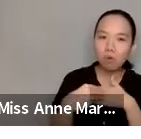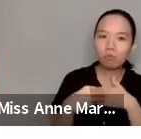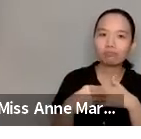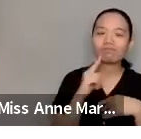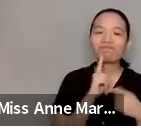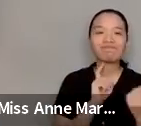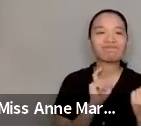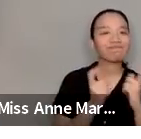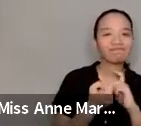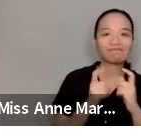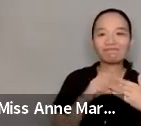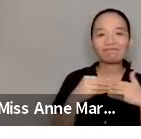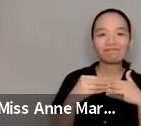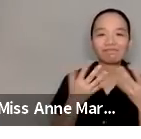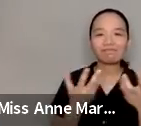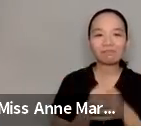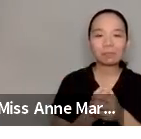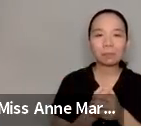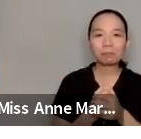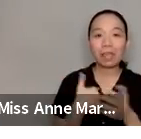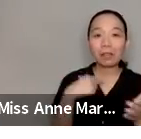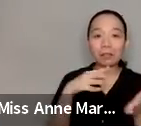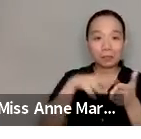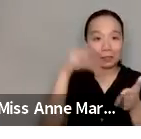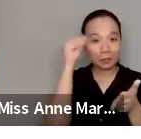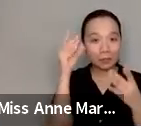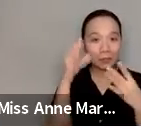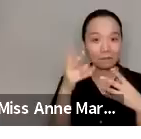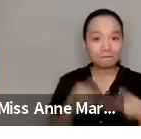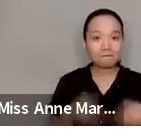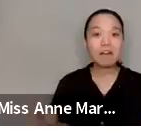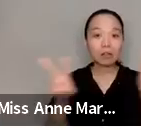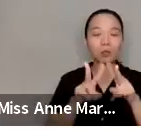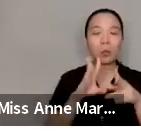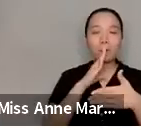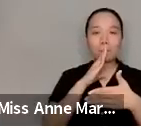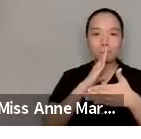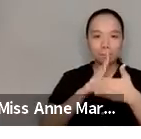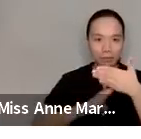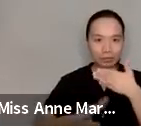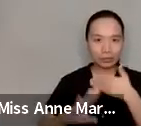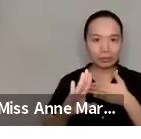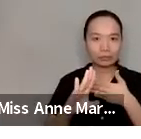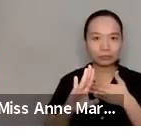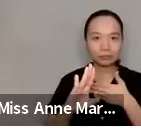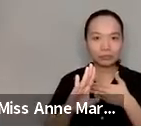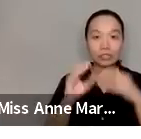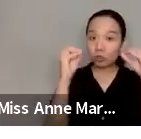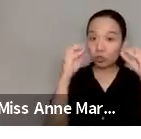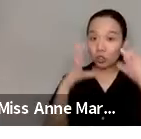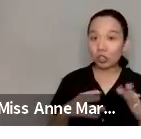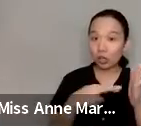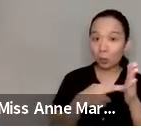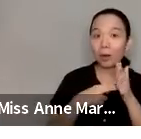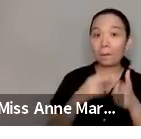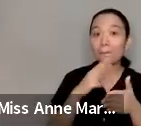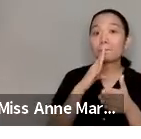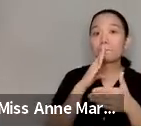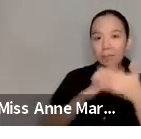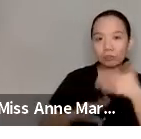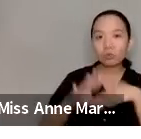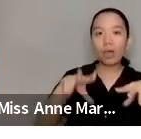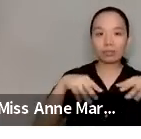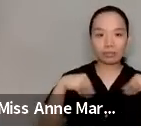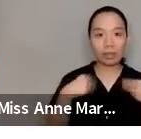dynamic. I learned the value of humility. Being a teacher requires humility to